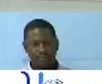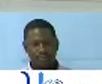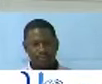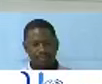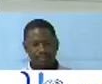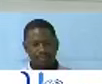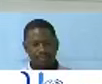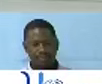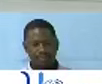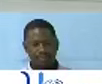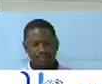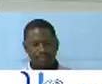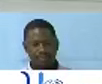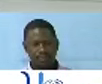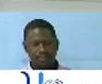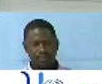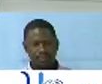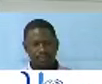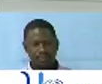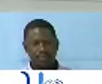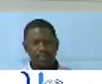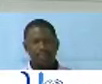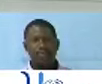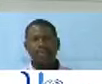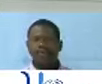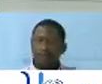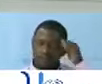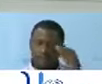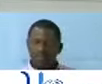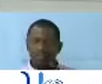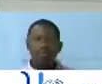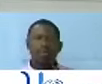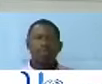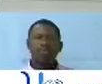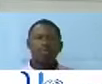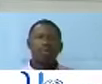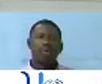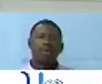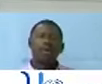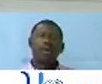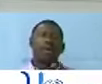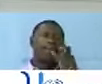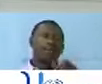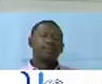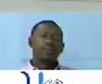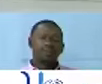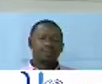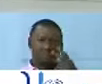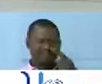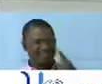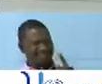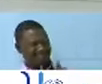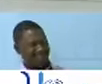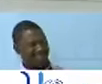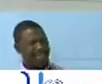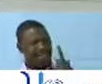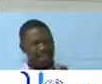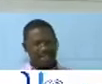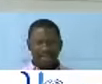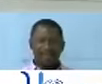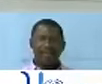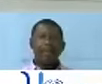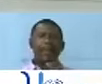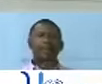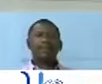an entrepreneur guy, actually Mustafa Njai, I'll just say it. Mu jegi nak kenn nak ci sumay roy way Mustafa Njai taf.